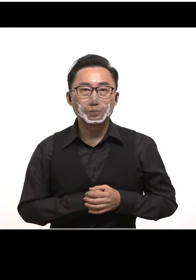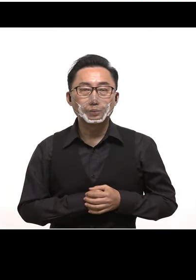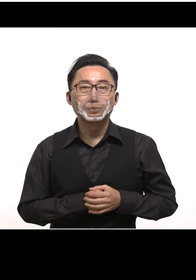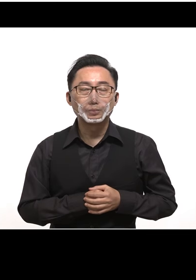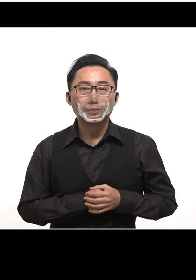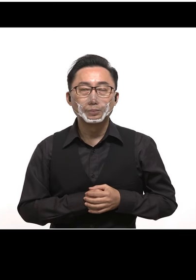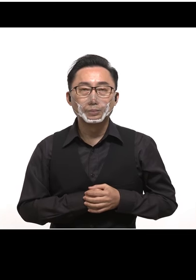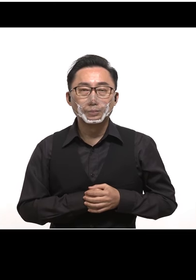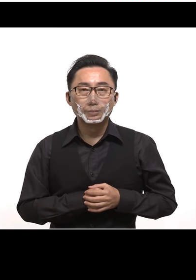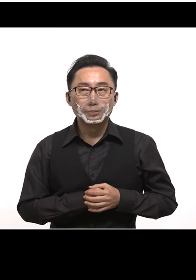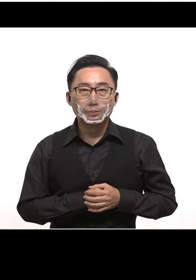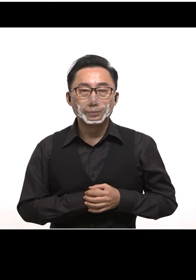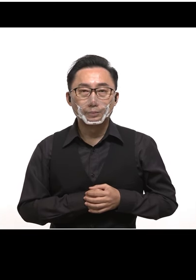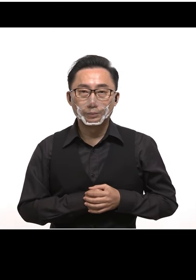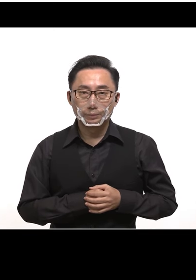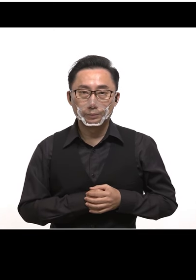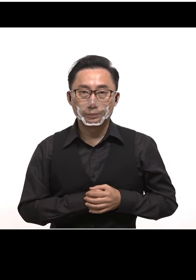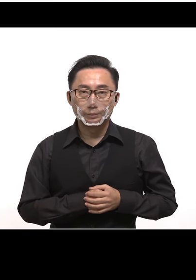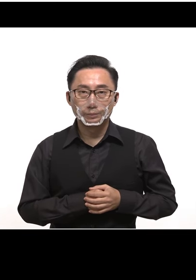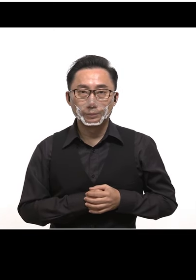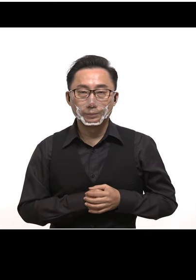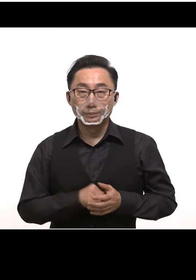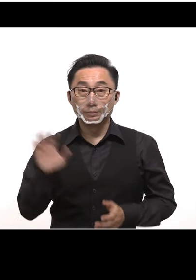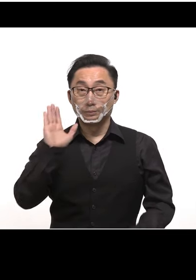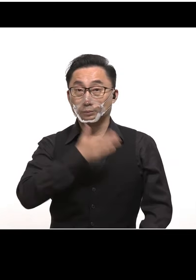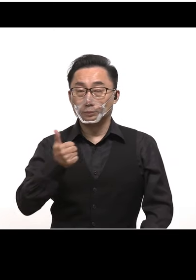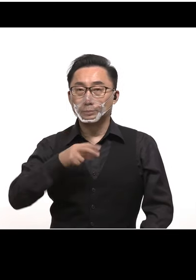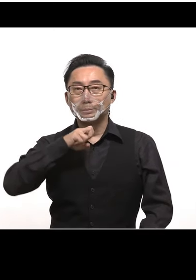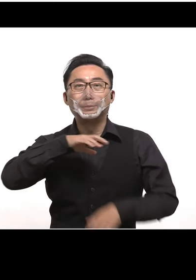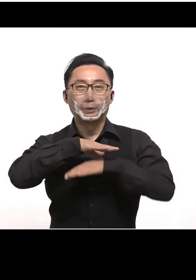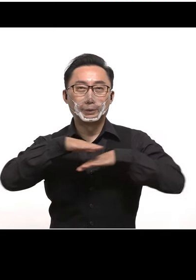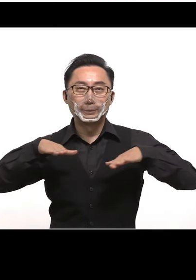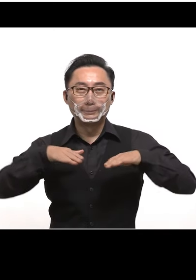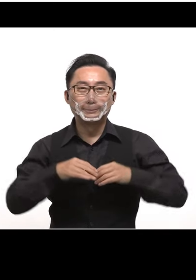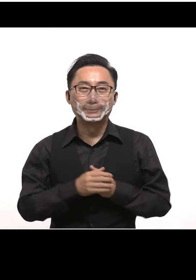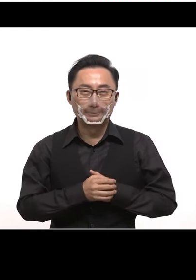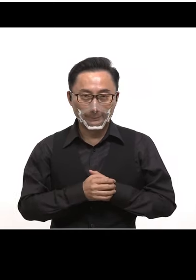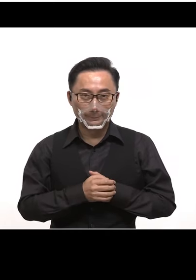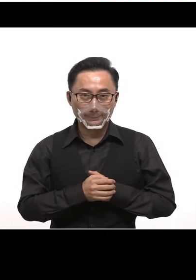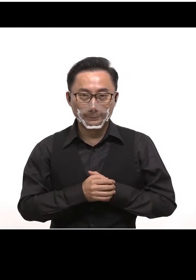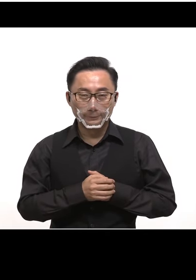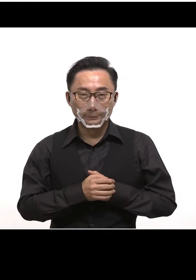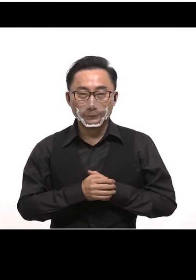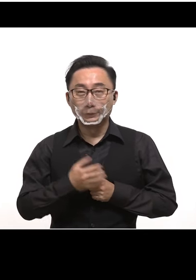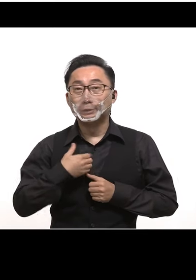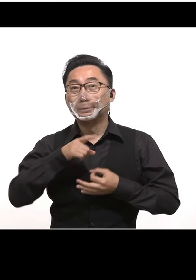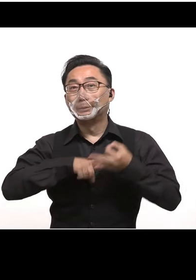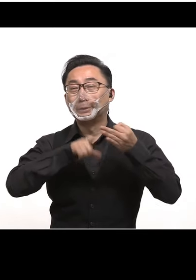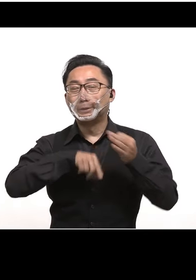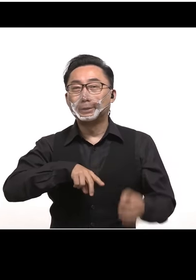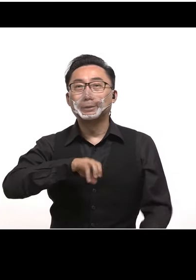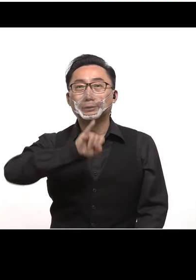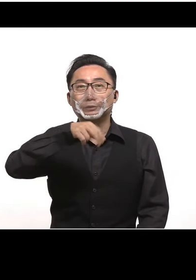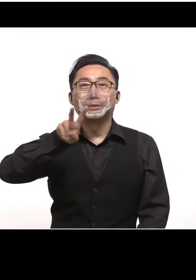please. Good afternoon, everyone. I'm John Vaughan. I'm wearing